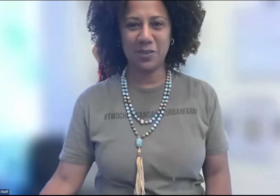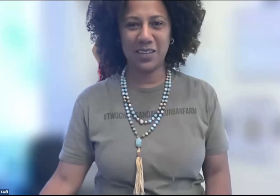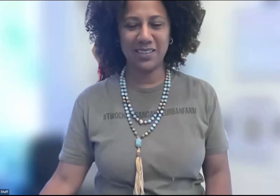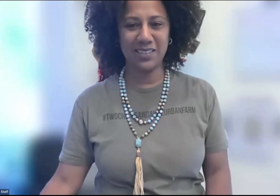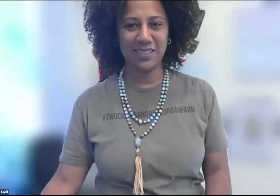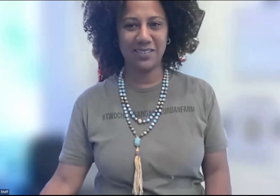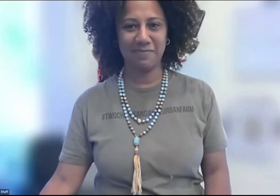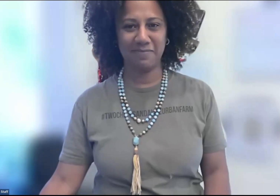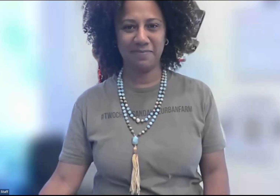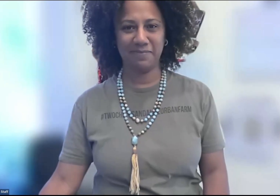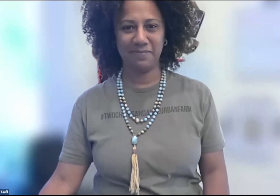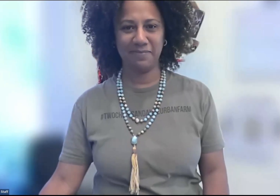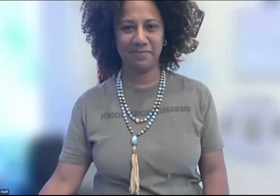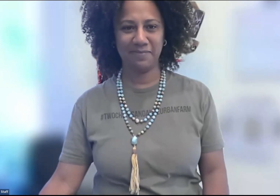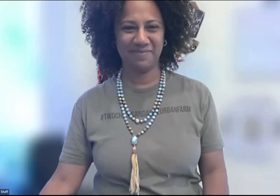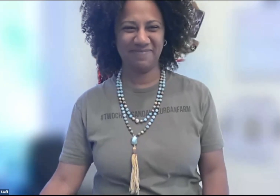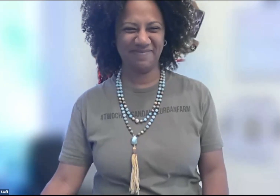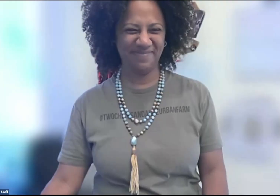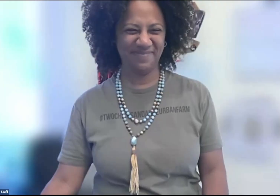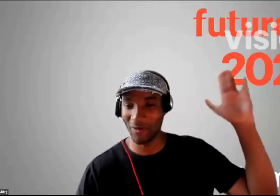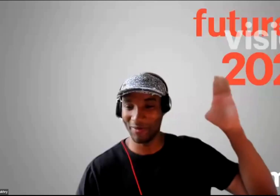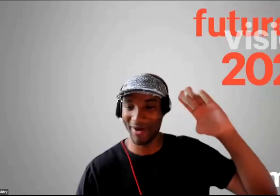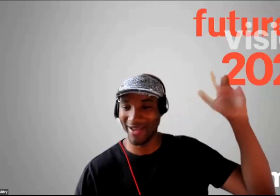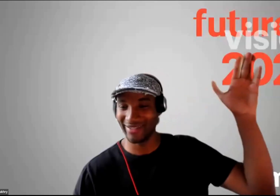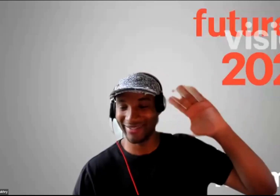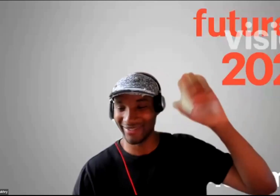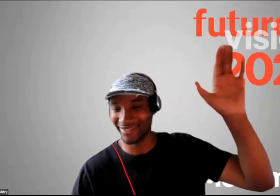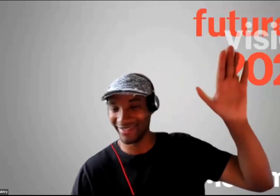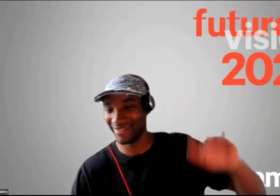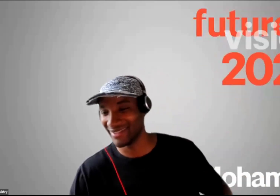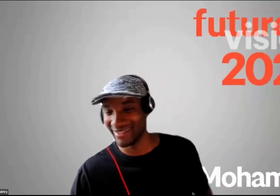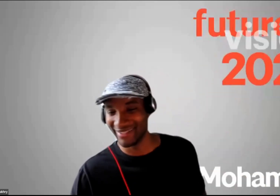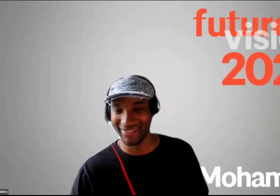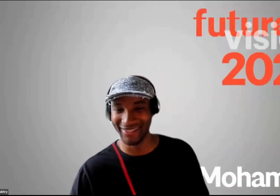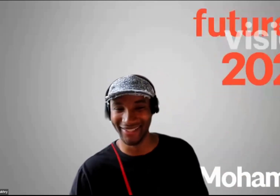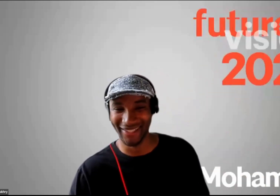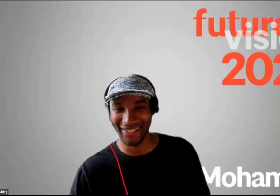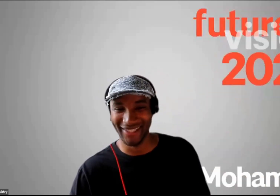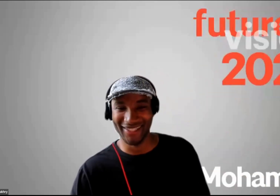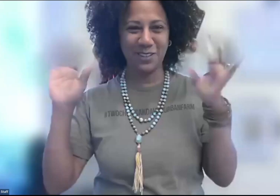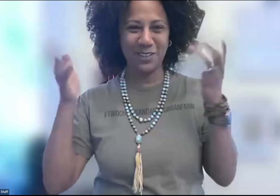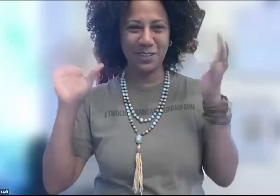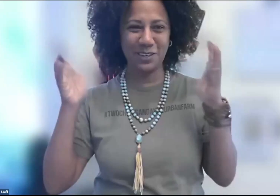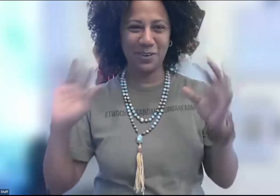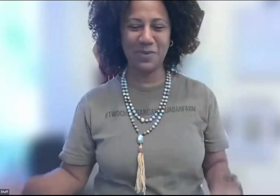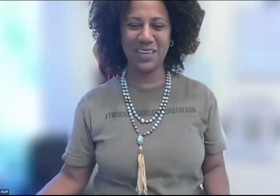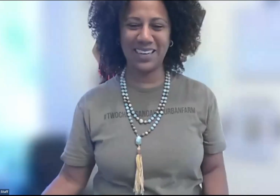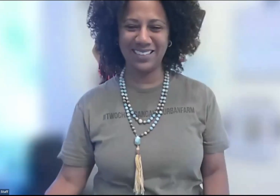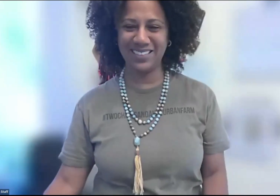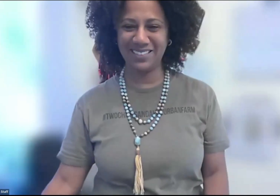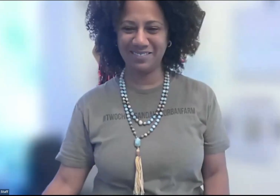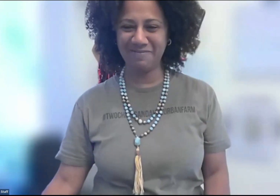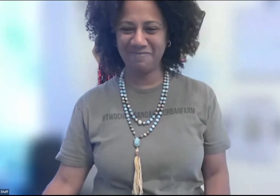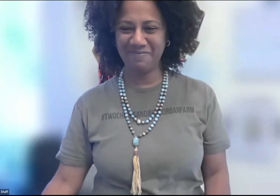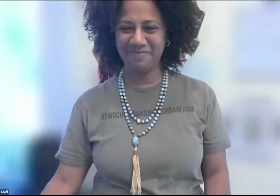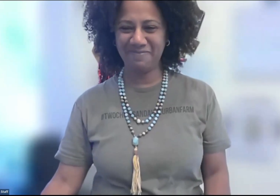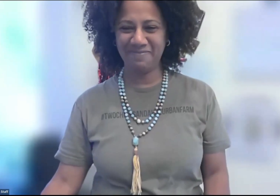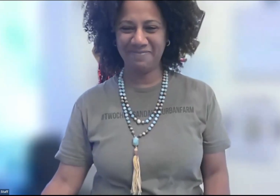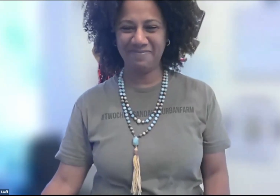please join us. Yay. All right. Thank you. Bye. Thank you, everyone. Have a great afternoon and a great Thank you.